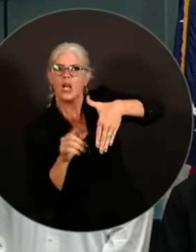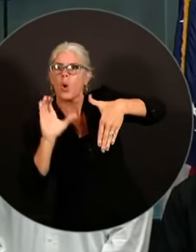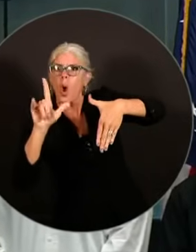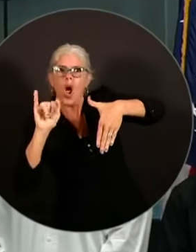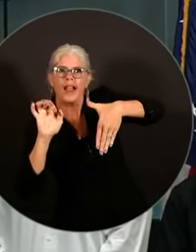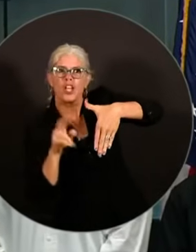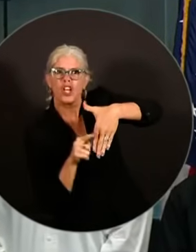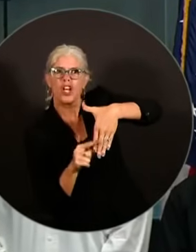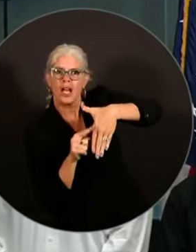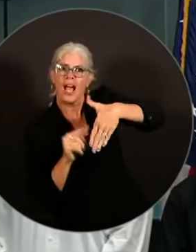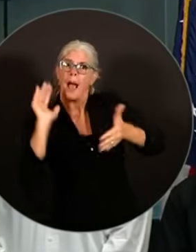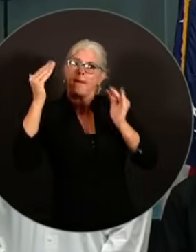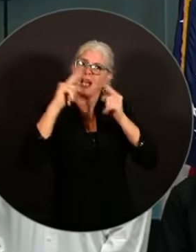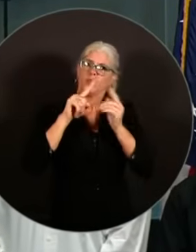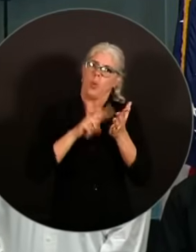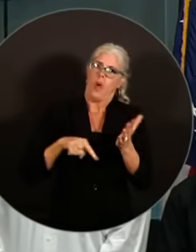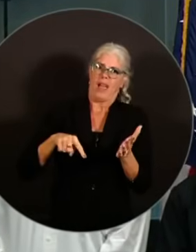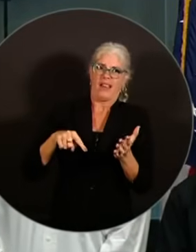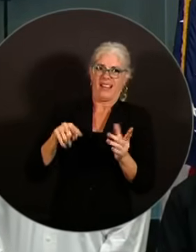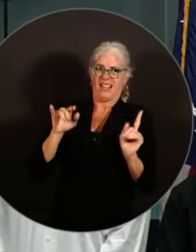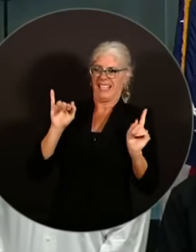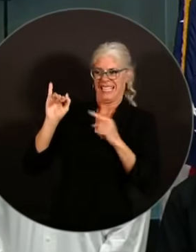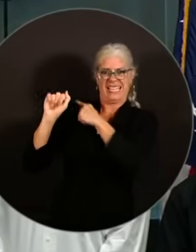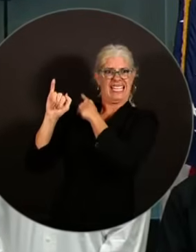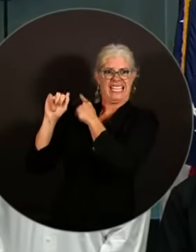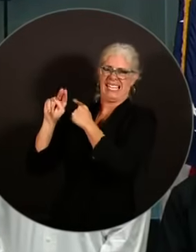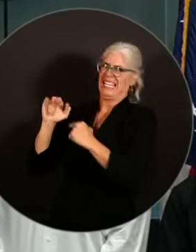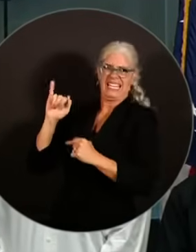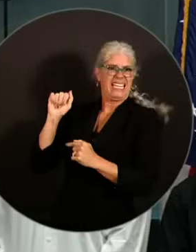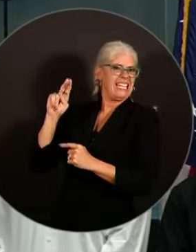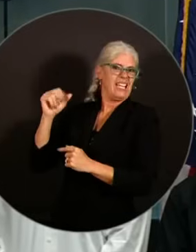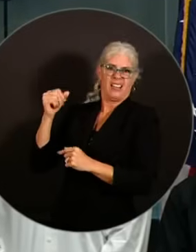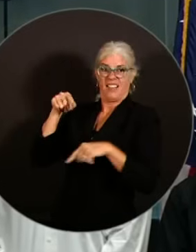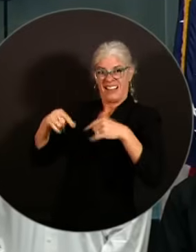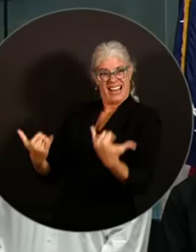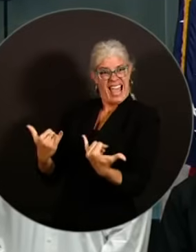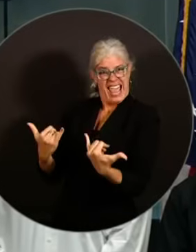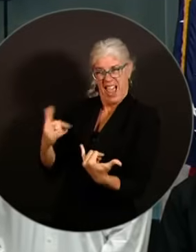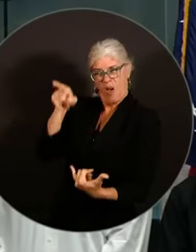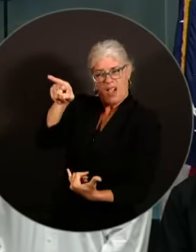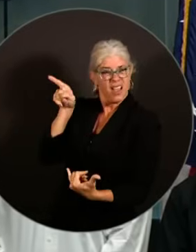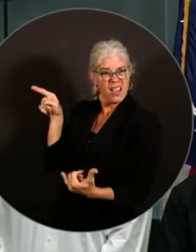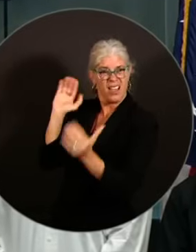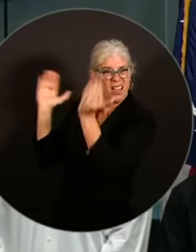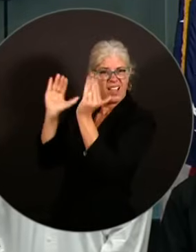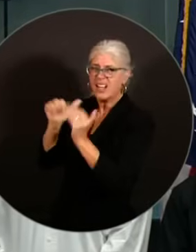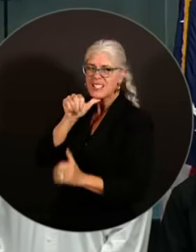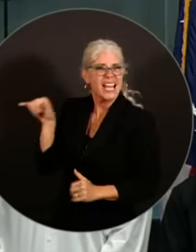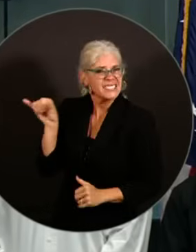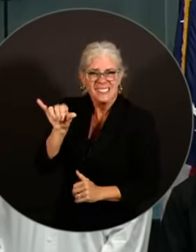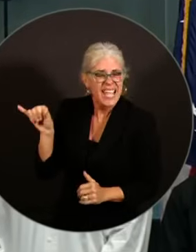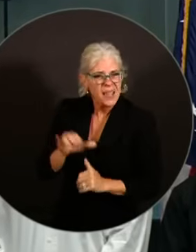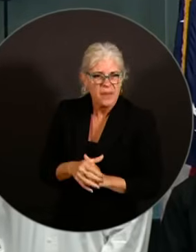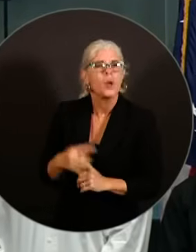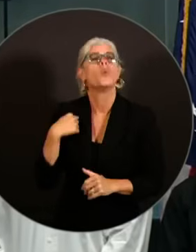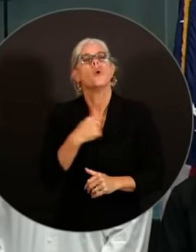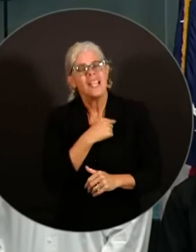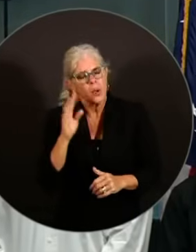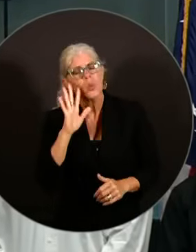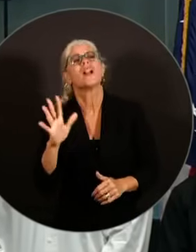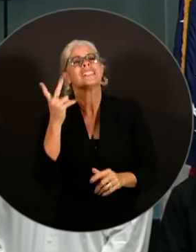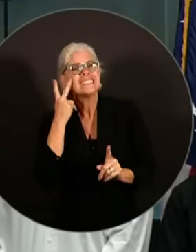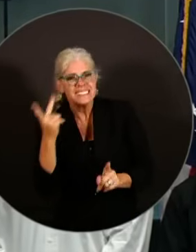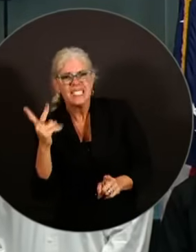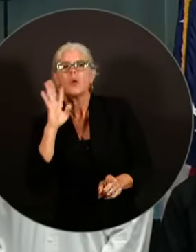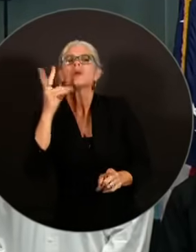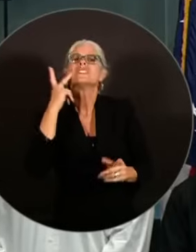to what they had with Hurricane Ian, that is not on the same level. So we'll see. There'll be a lot more that'll need